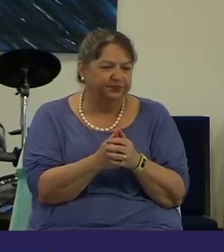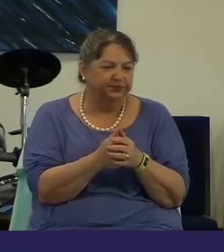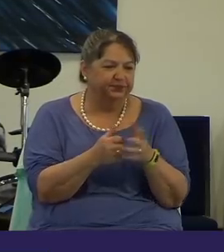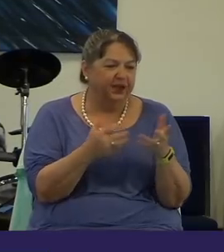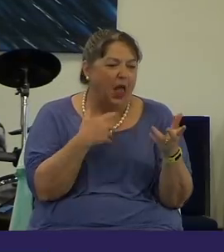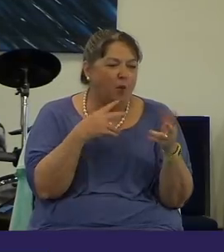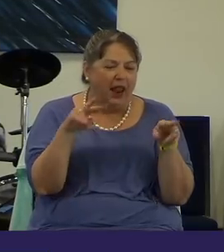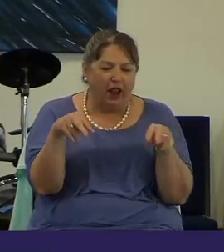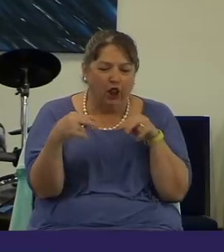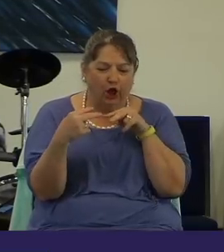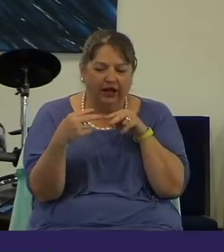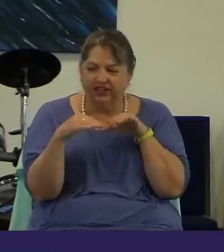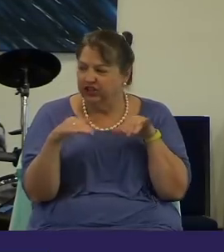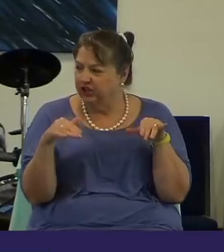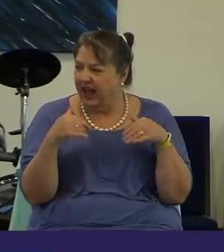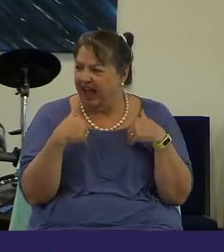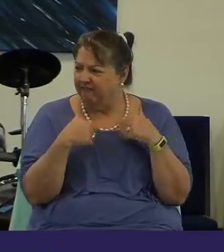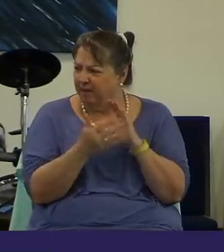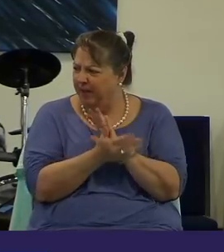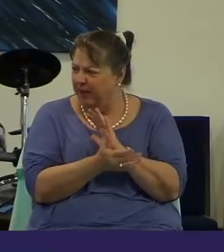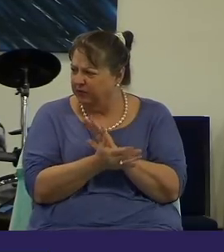Okay? I had some papers.